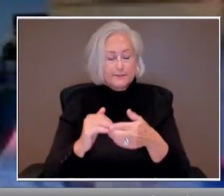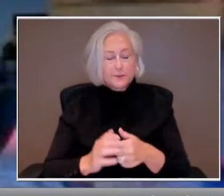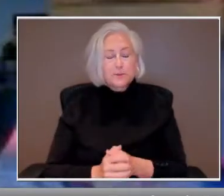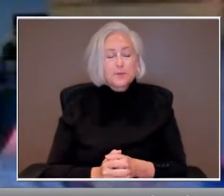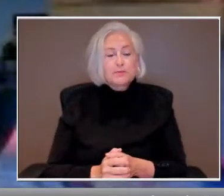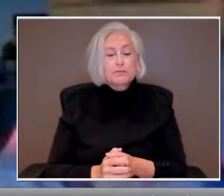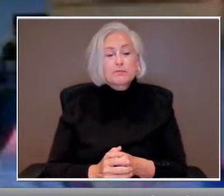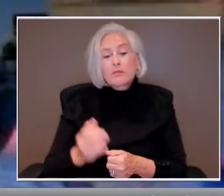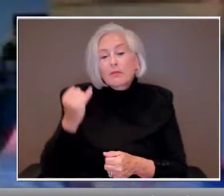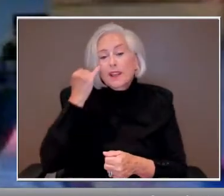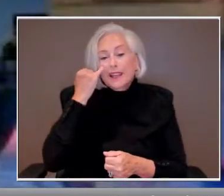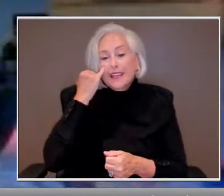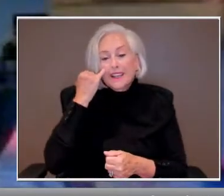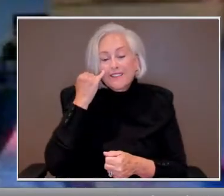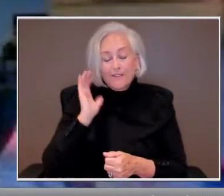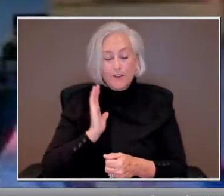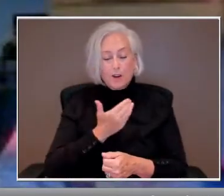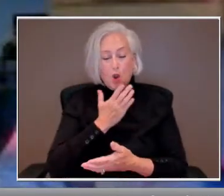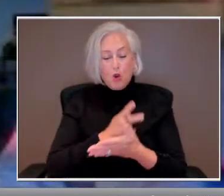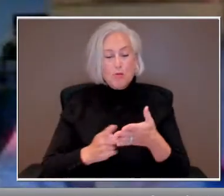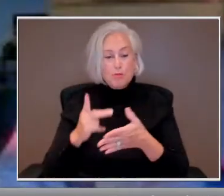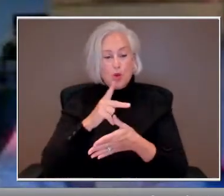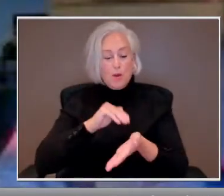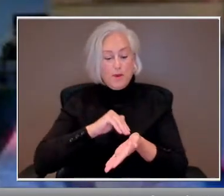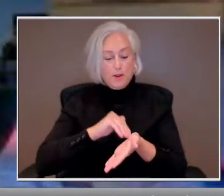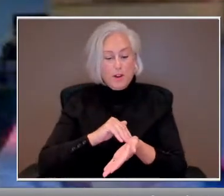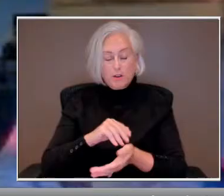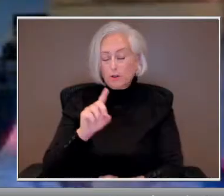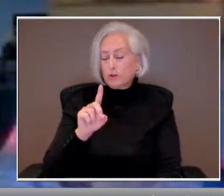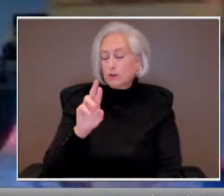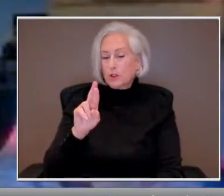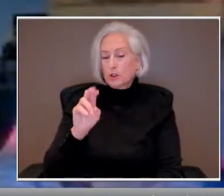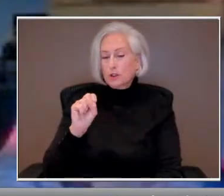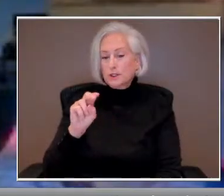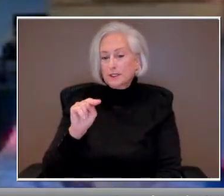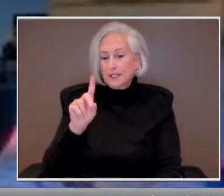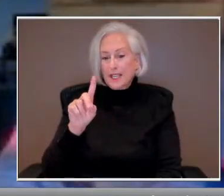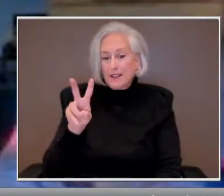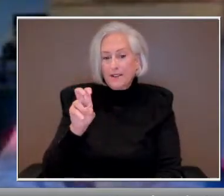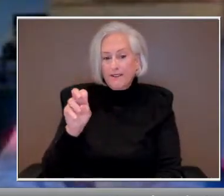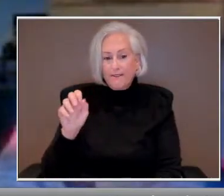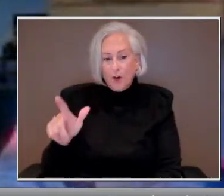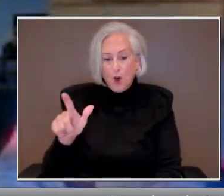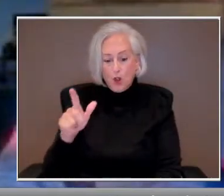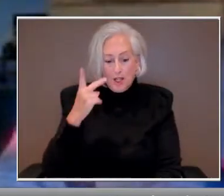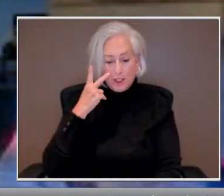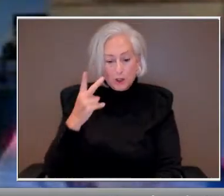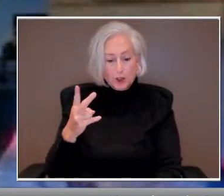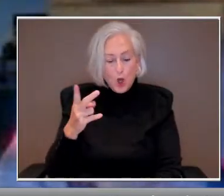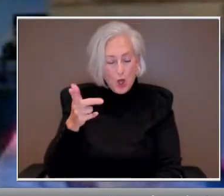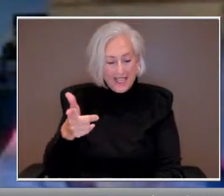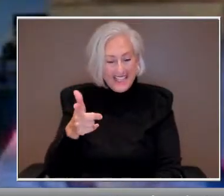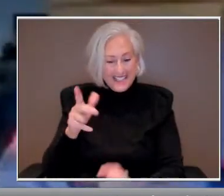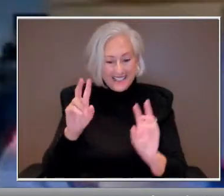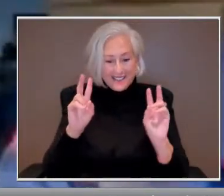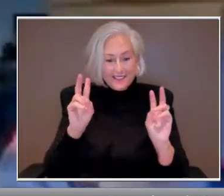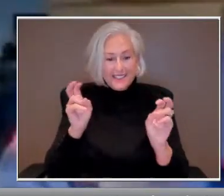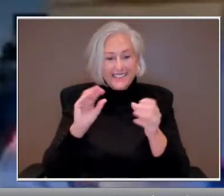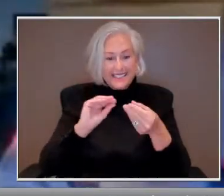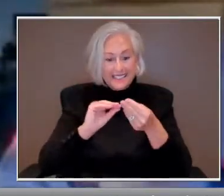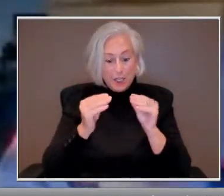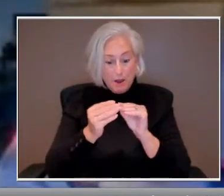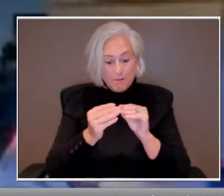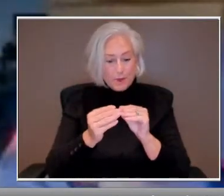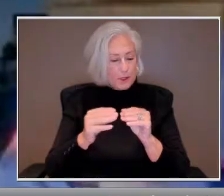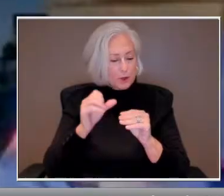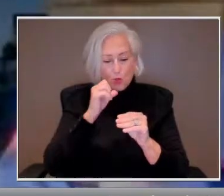Dr. Sandoval, our primary physician, saw that his numbers weren't doing what they needed to be